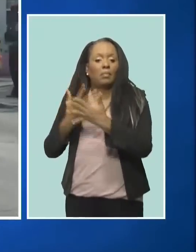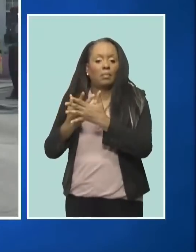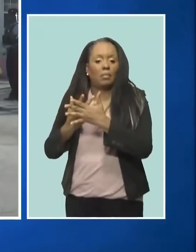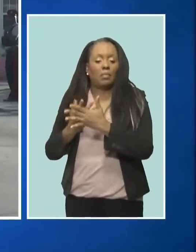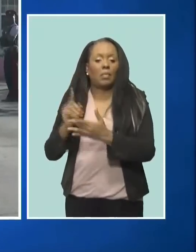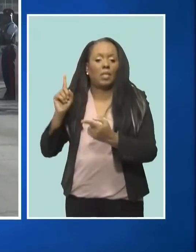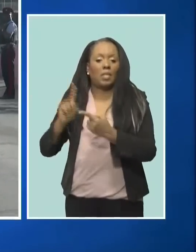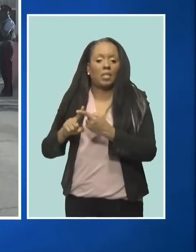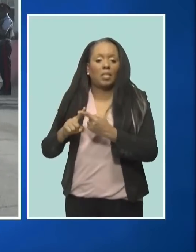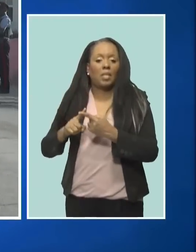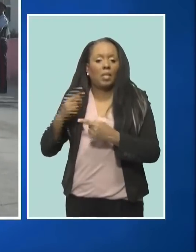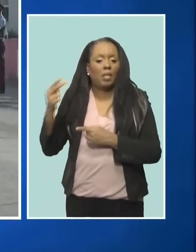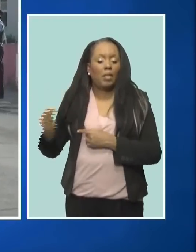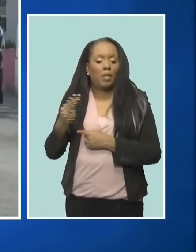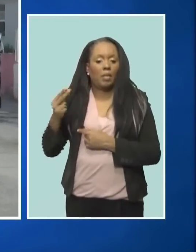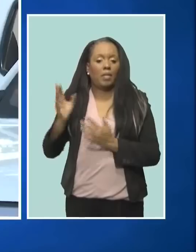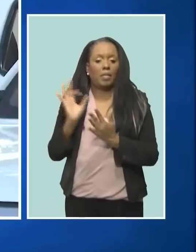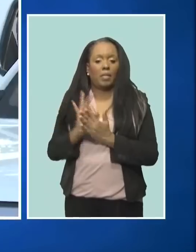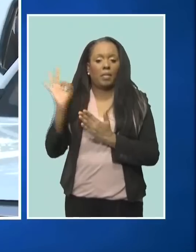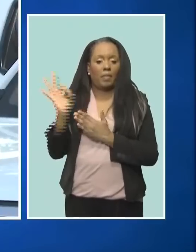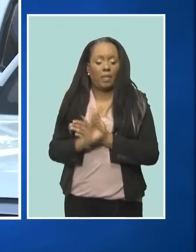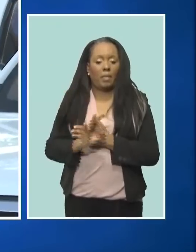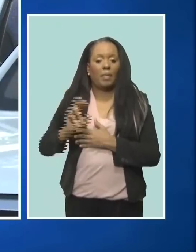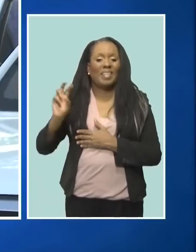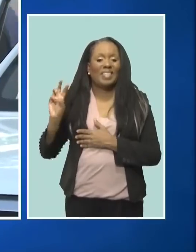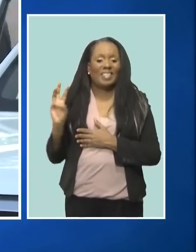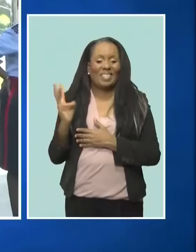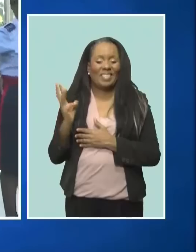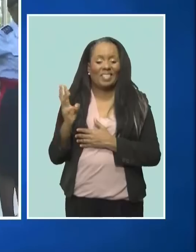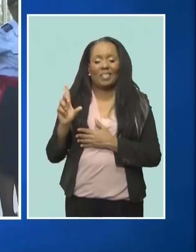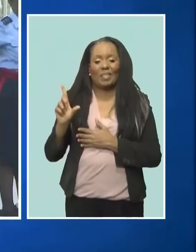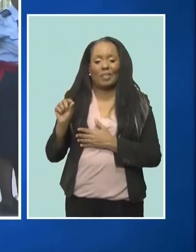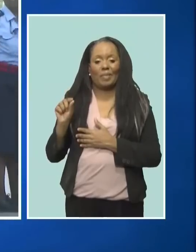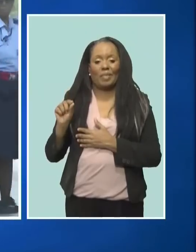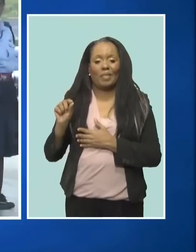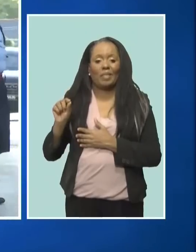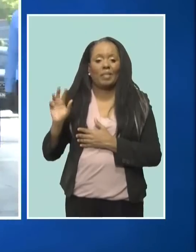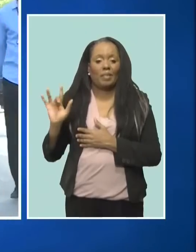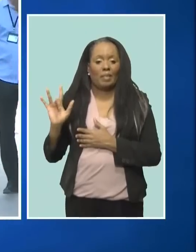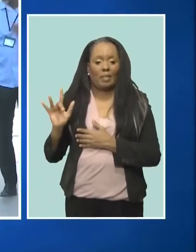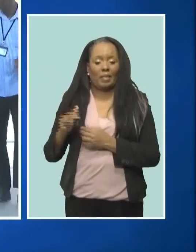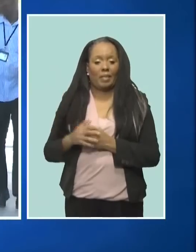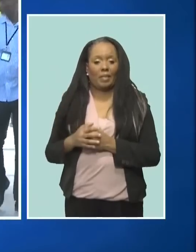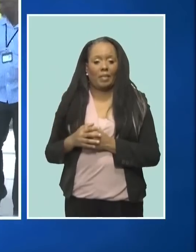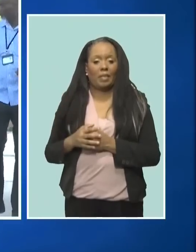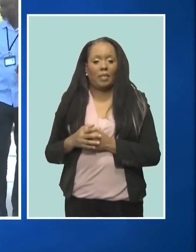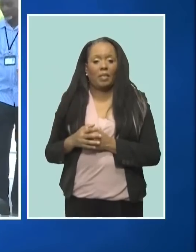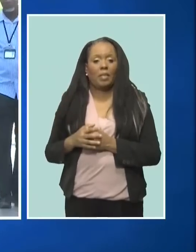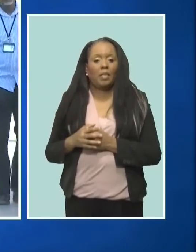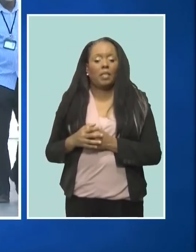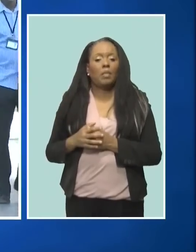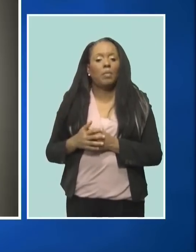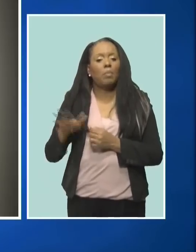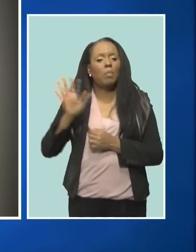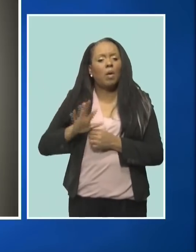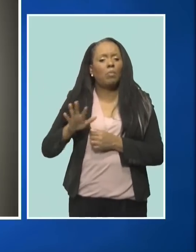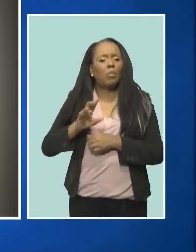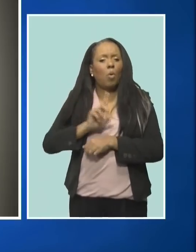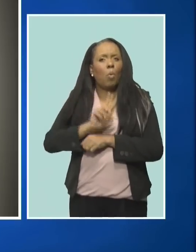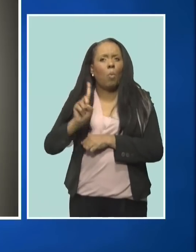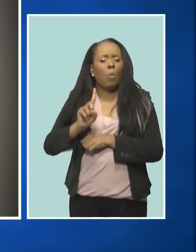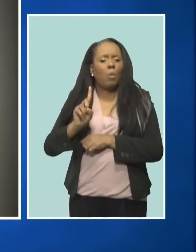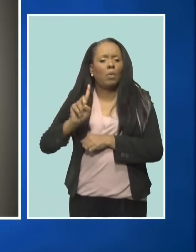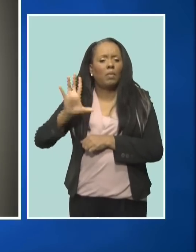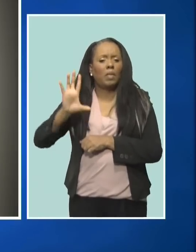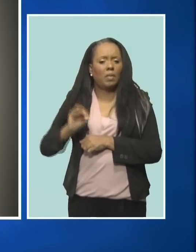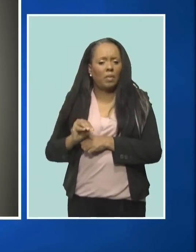He has been remanded to Dodds until Thursday, February 6. According to police reports, about 1:50 p.m., a motor